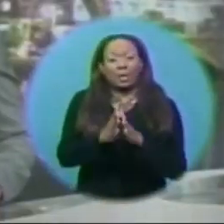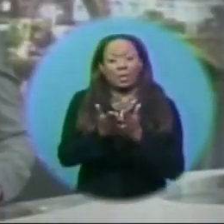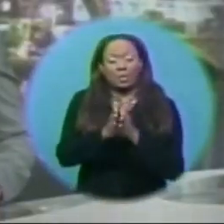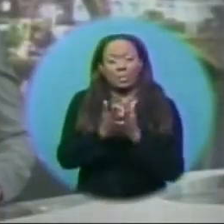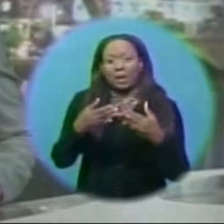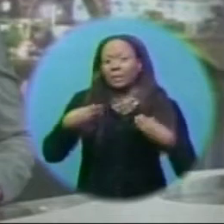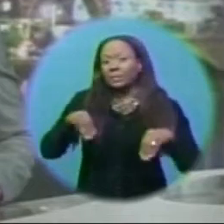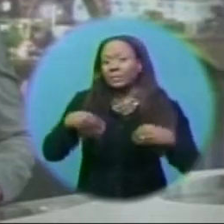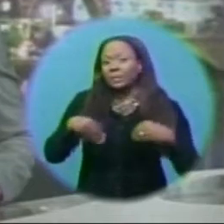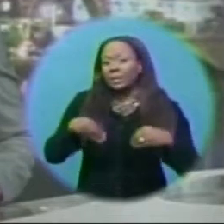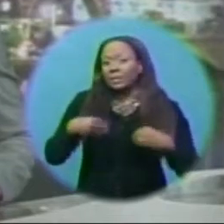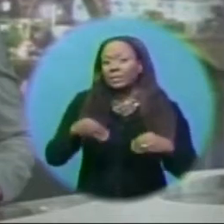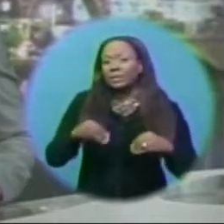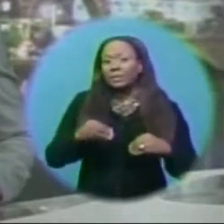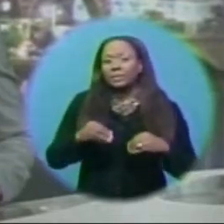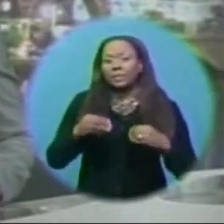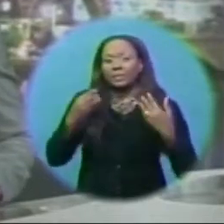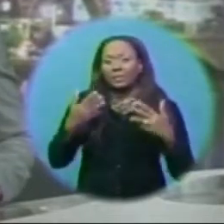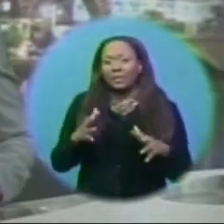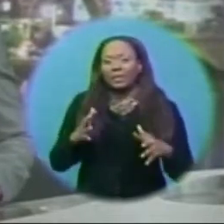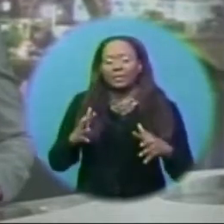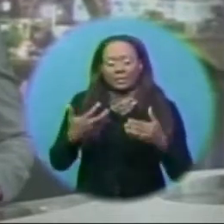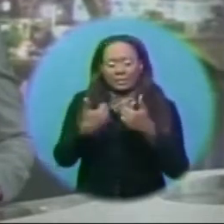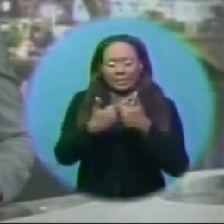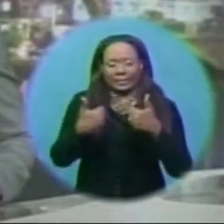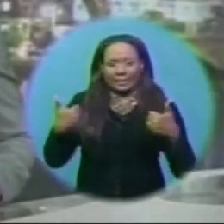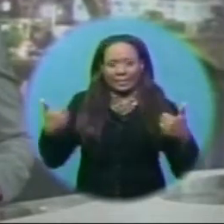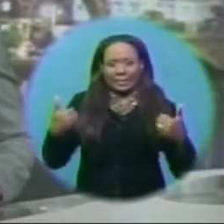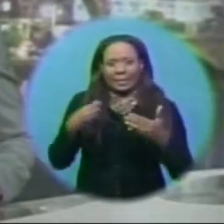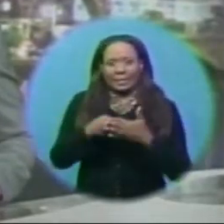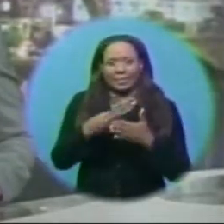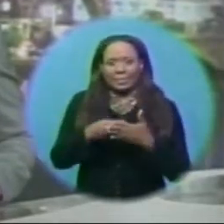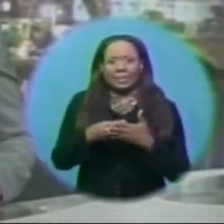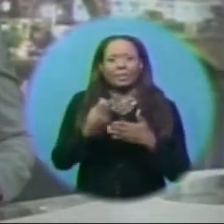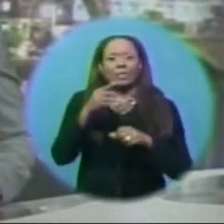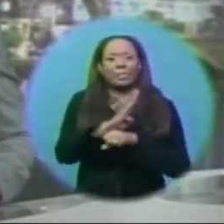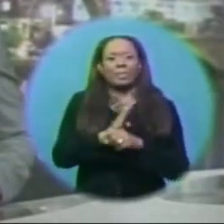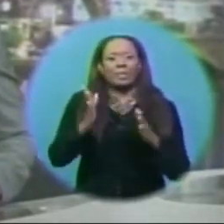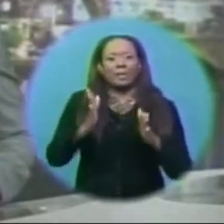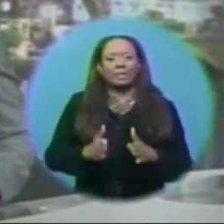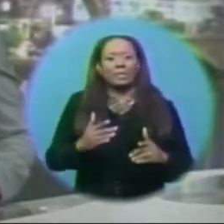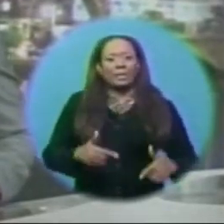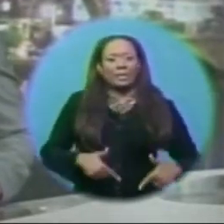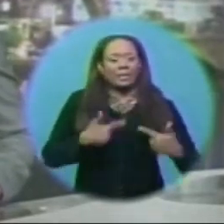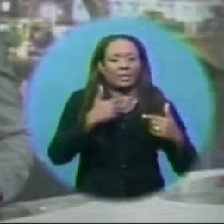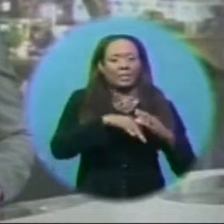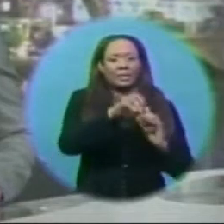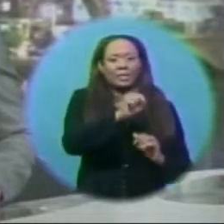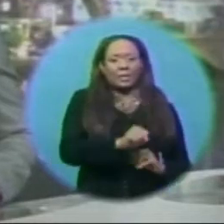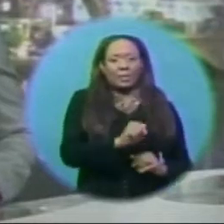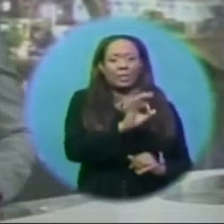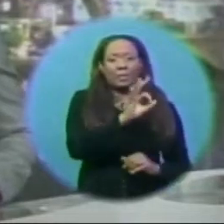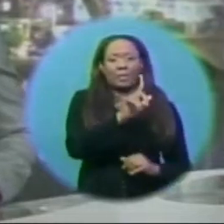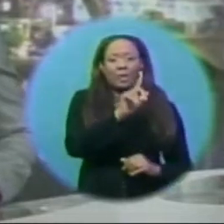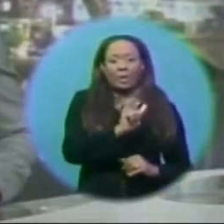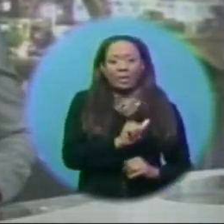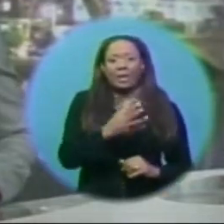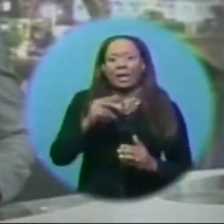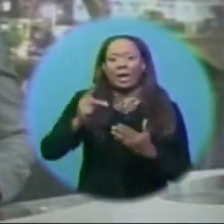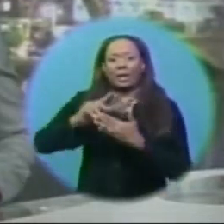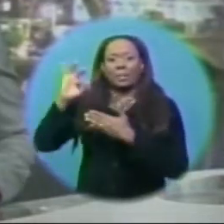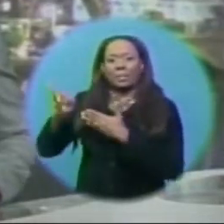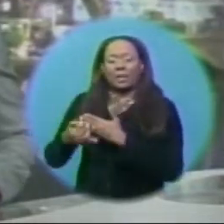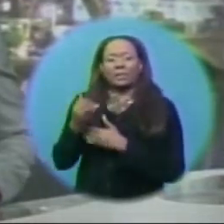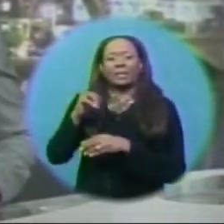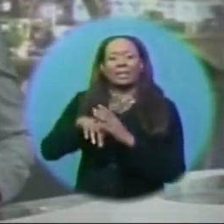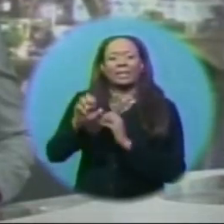from book sales are to be split between the Scholarship Fund for Barbadians living in South Florida and the Hospice Project in St. David's. Mr. Seeley believes similar books